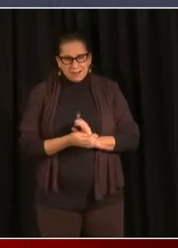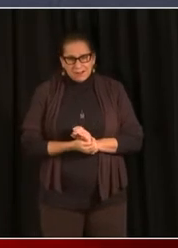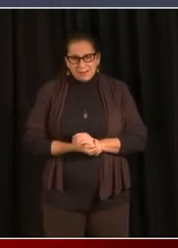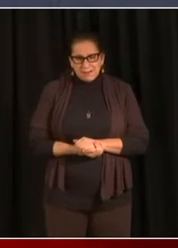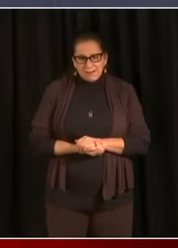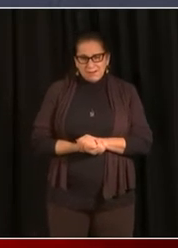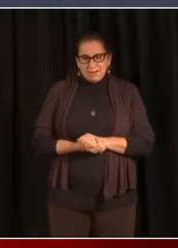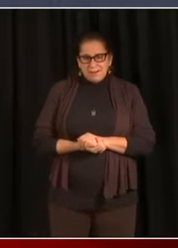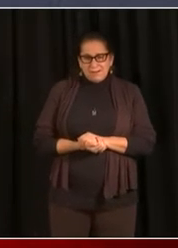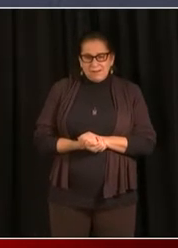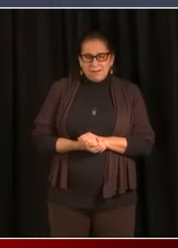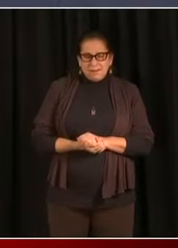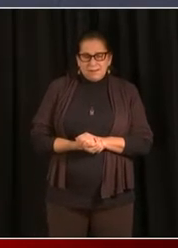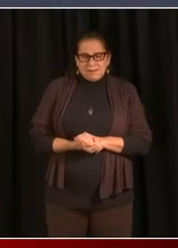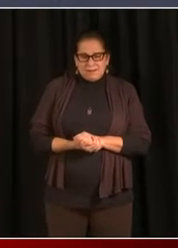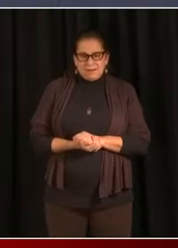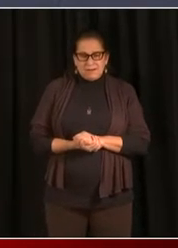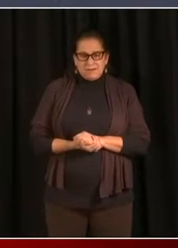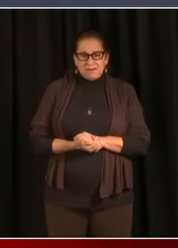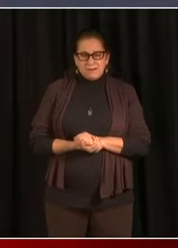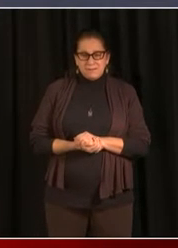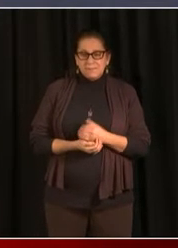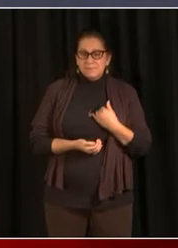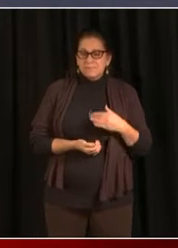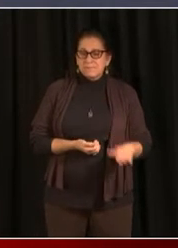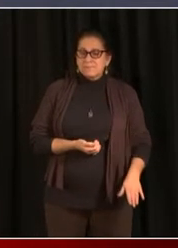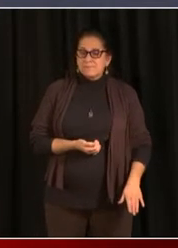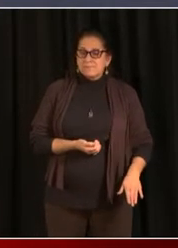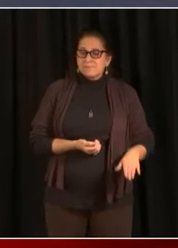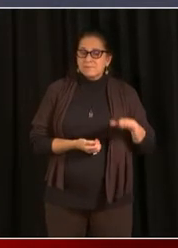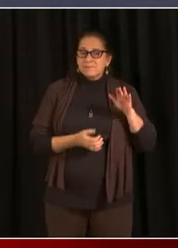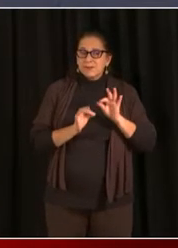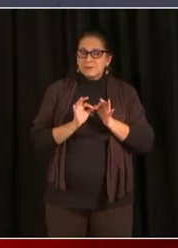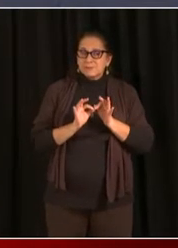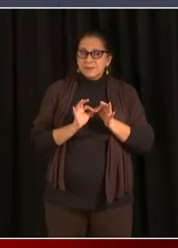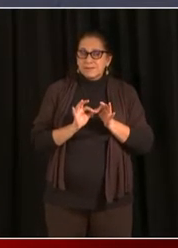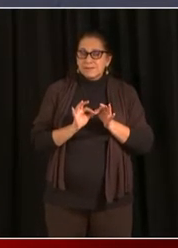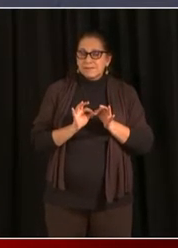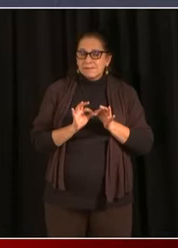have been an entrepreneur since I was a child because I used to